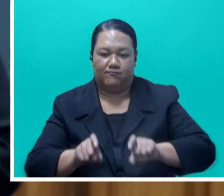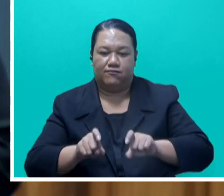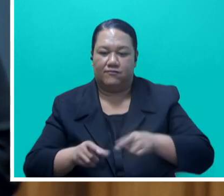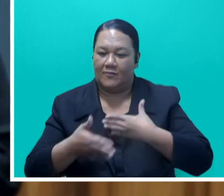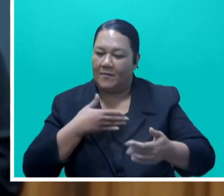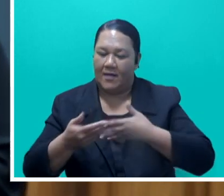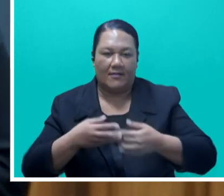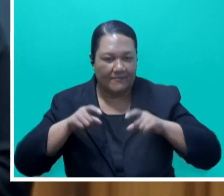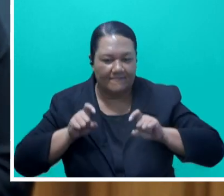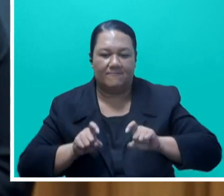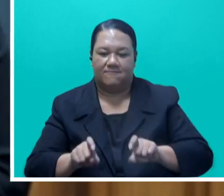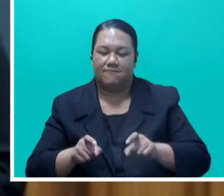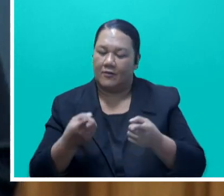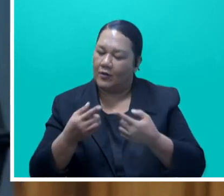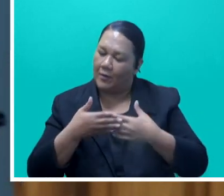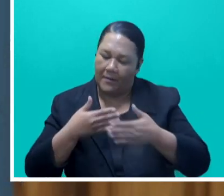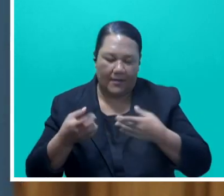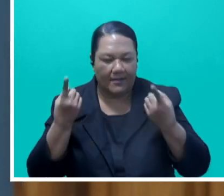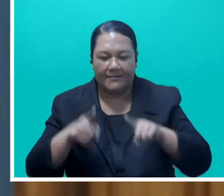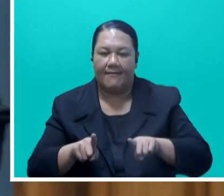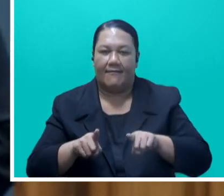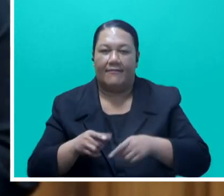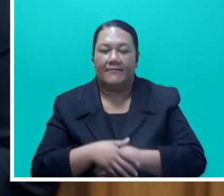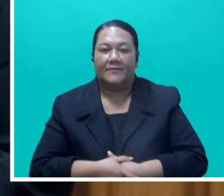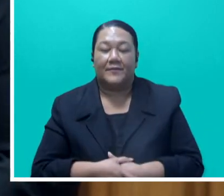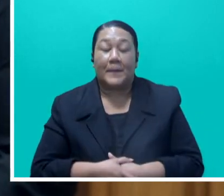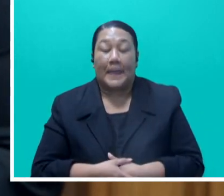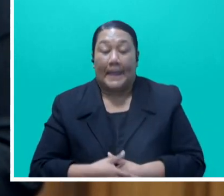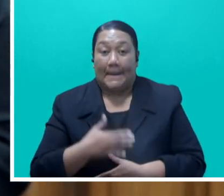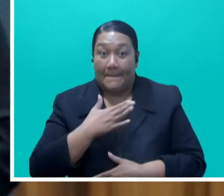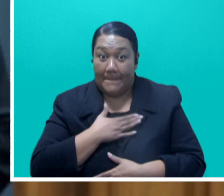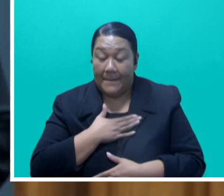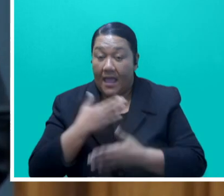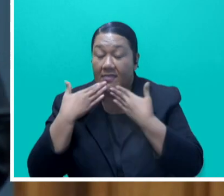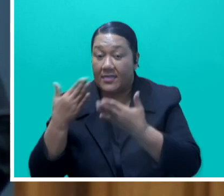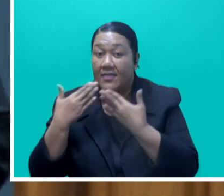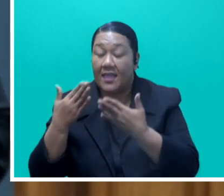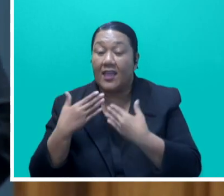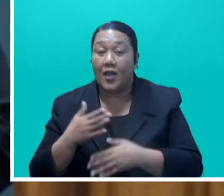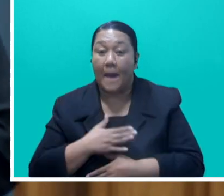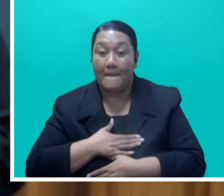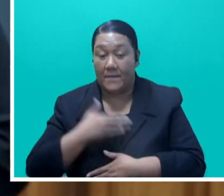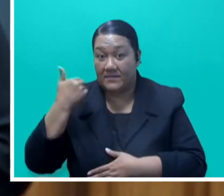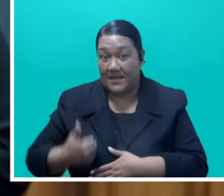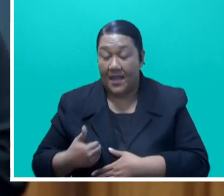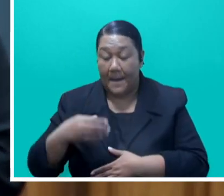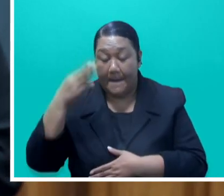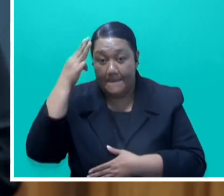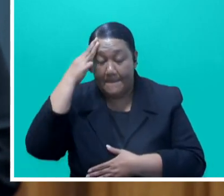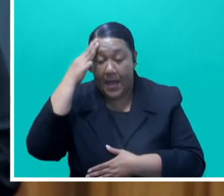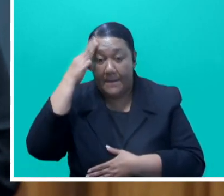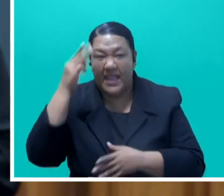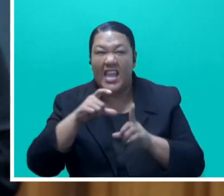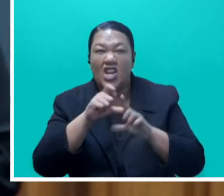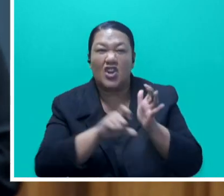Mr. Speaker, sir, I would also like to thank my maternal ties through the villages of Drekiniwai,